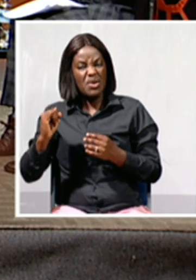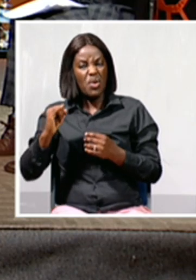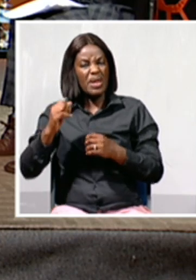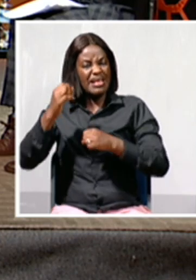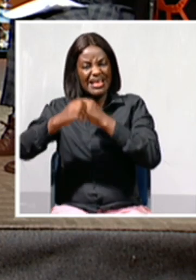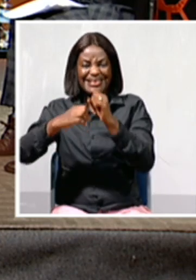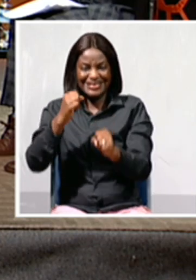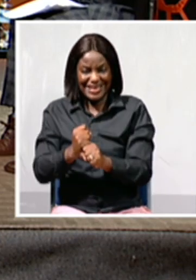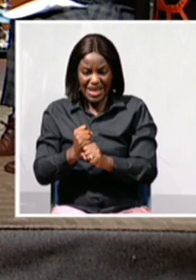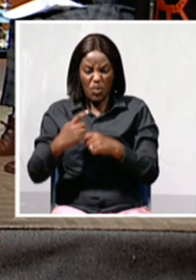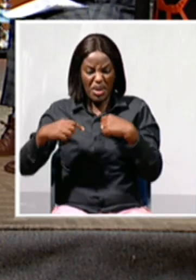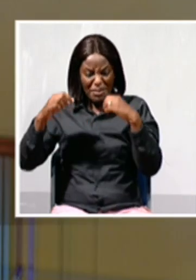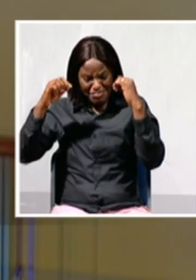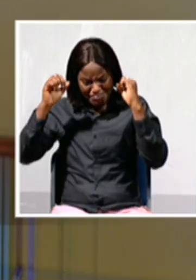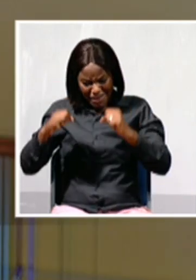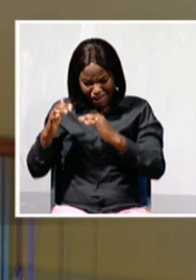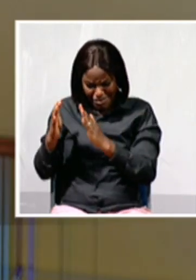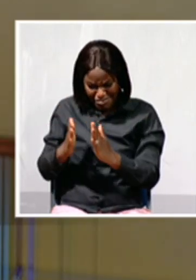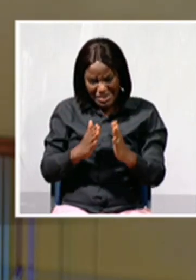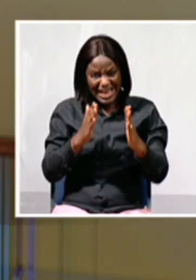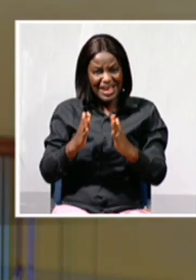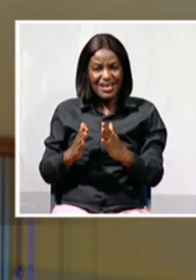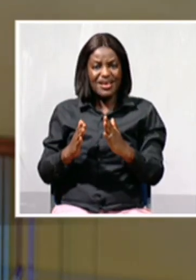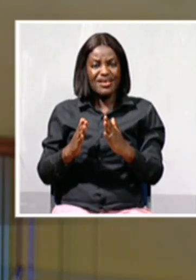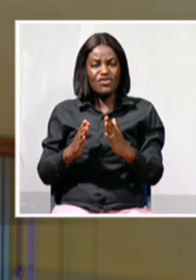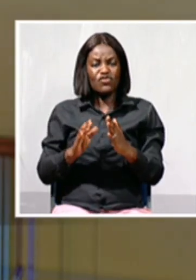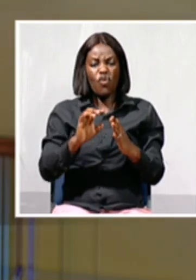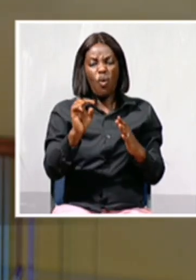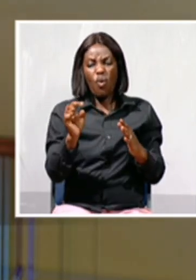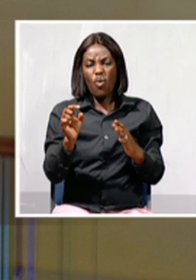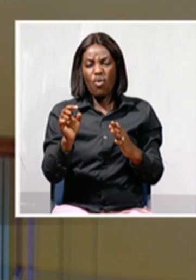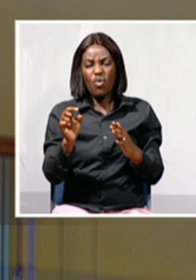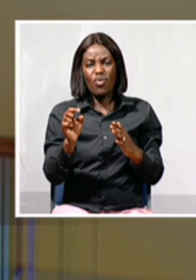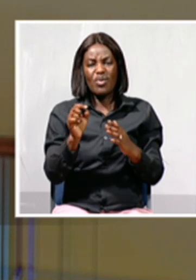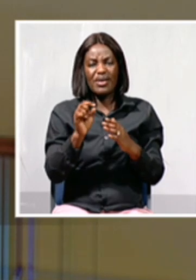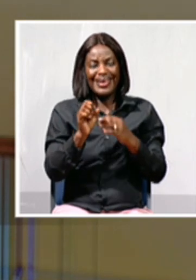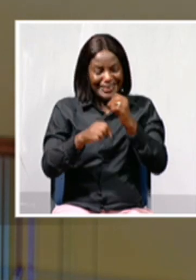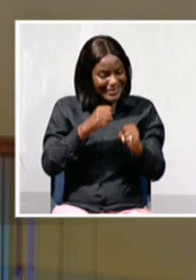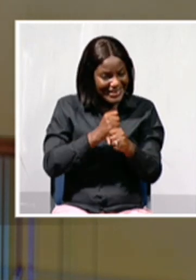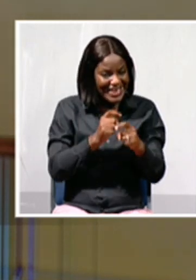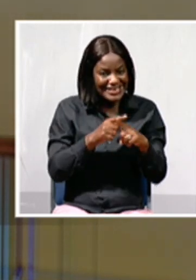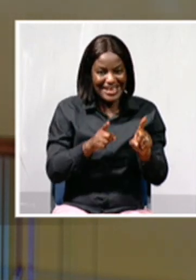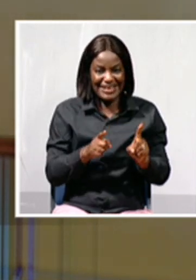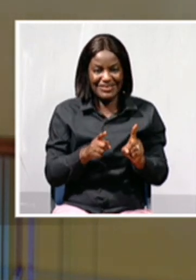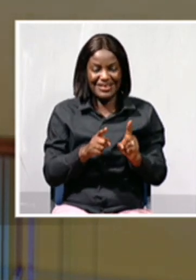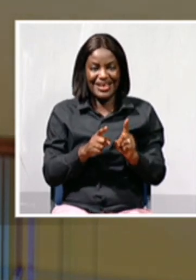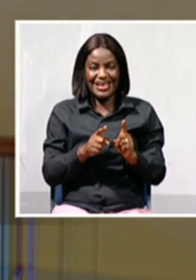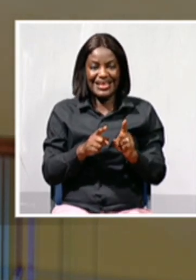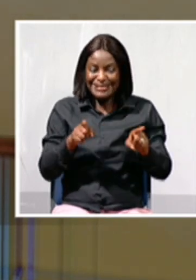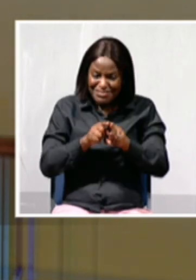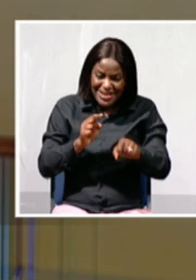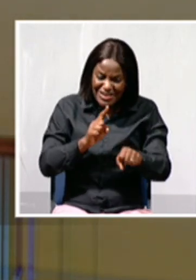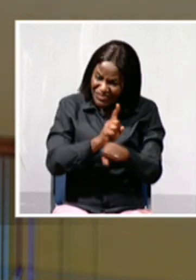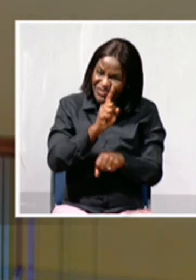Yeah, I think so. I think there is more that we need to do in the country, just basically about the